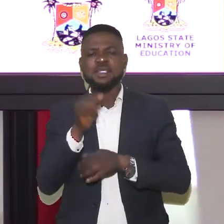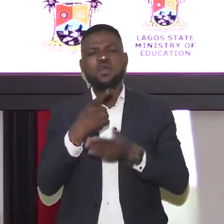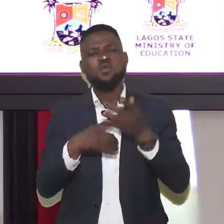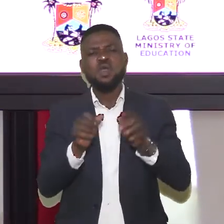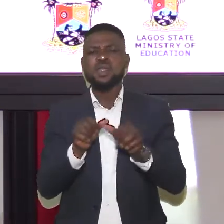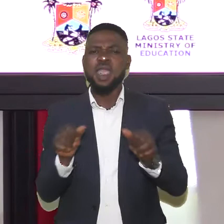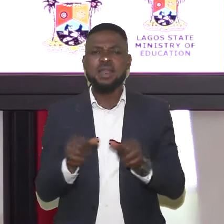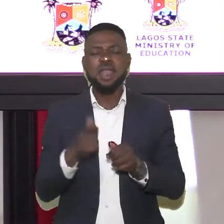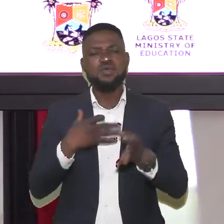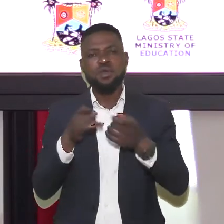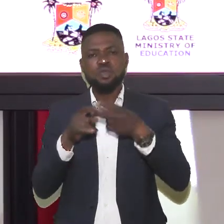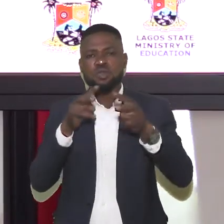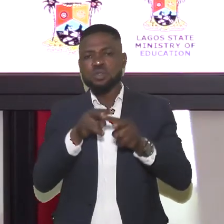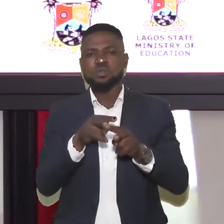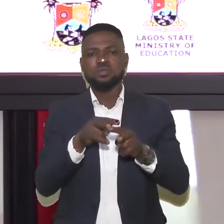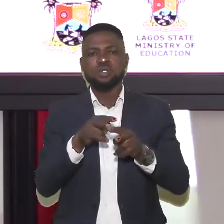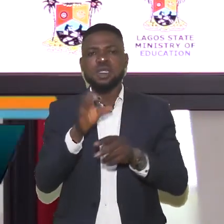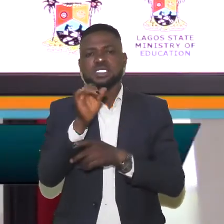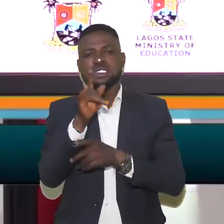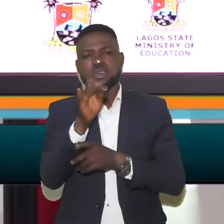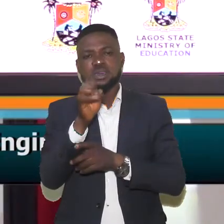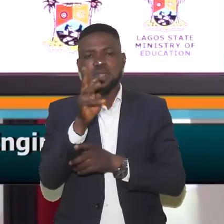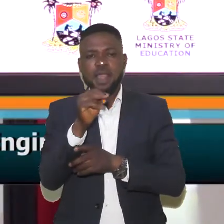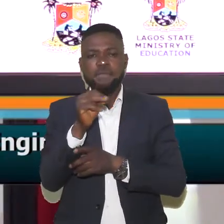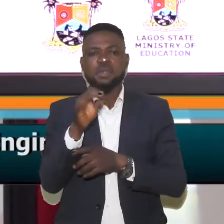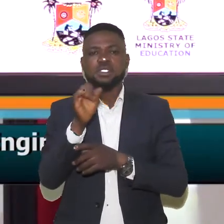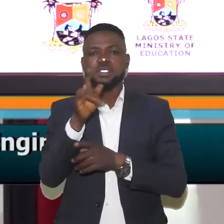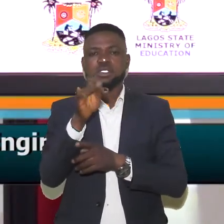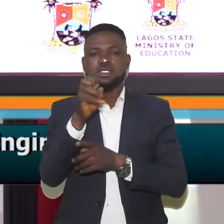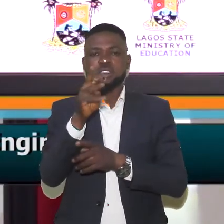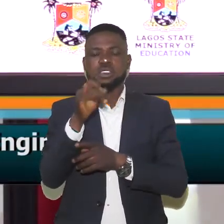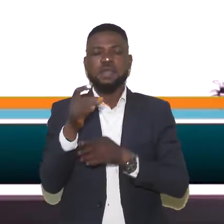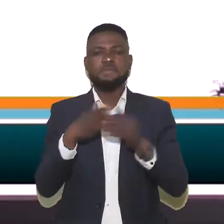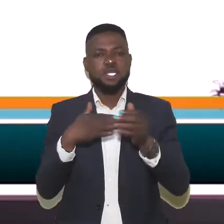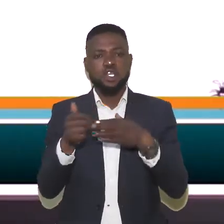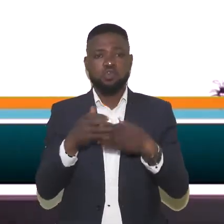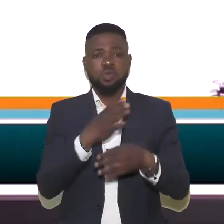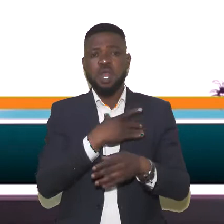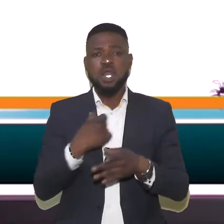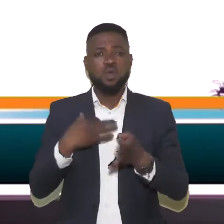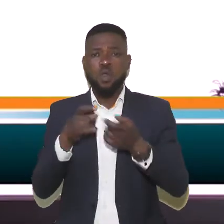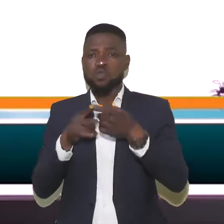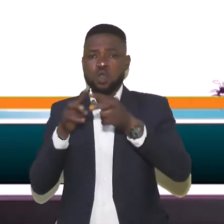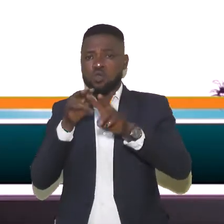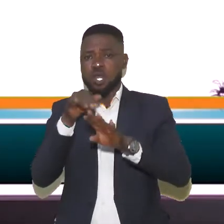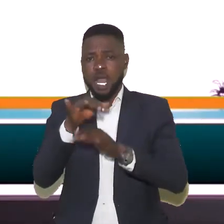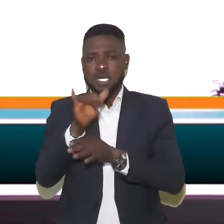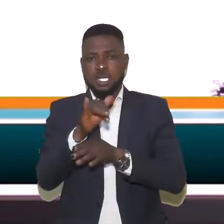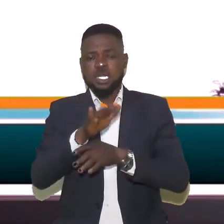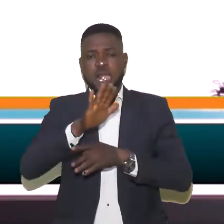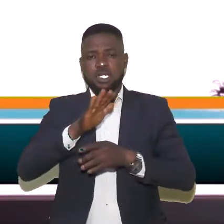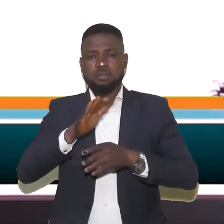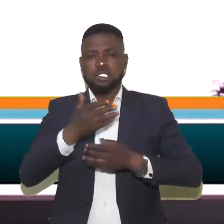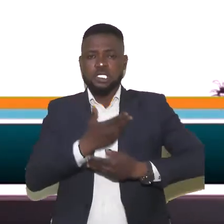Now, what areas we will be looking at? We're going to be looking at STEM issues, and we'll be looking at, yes,